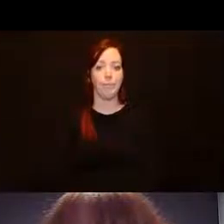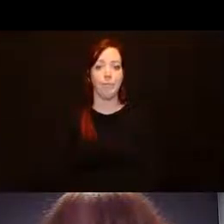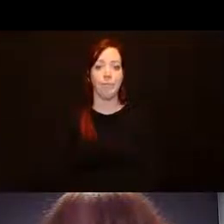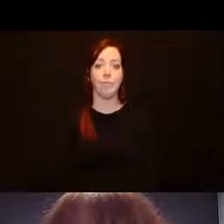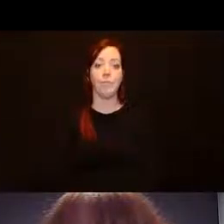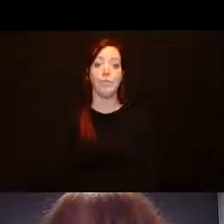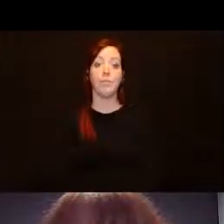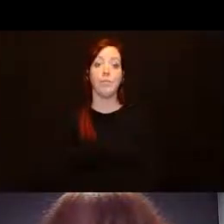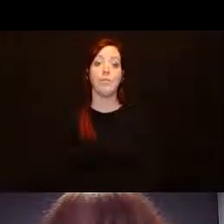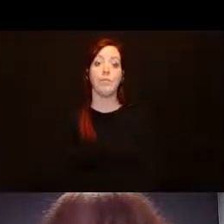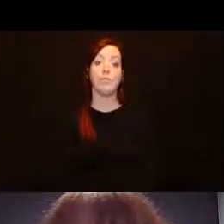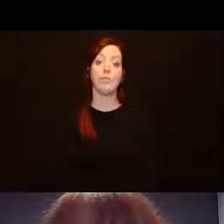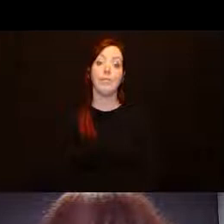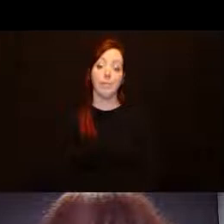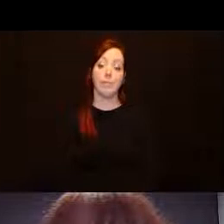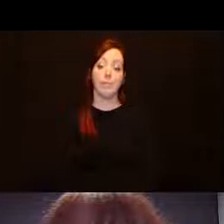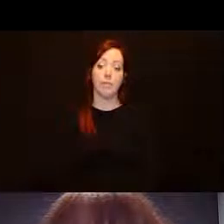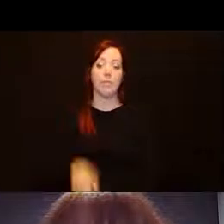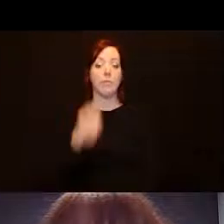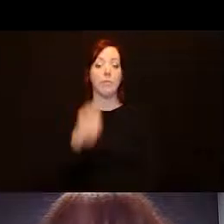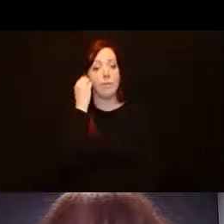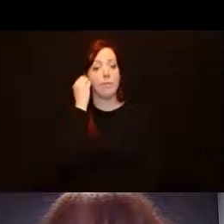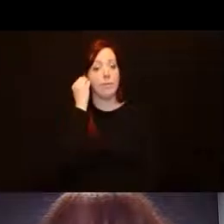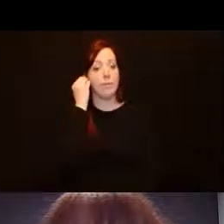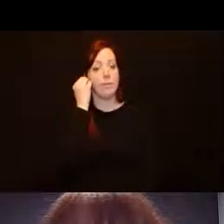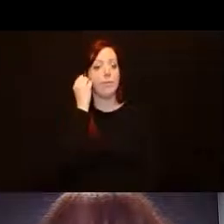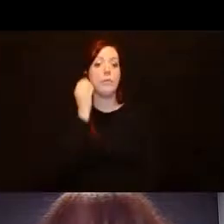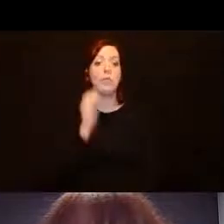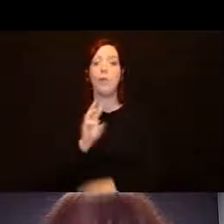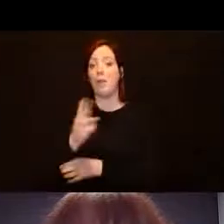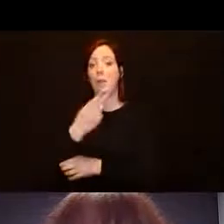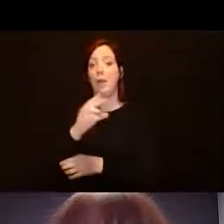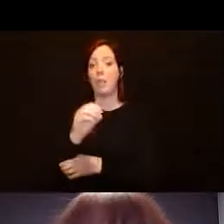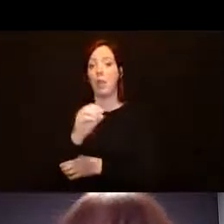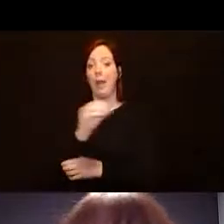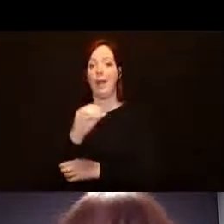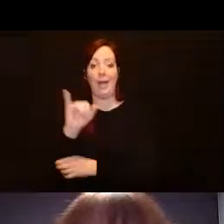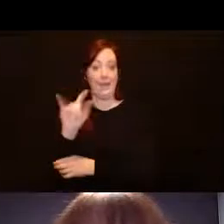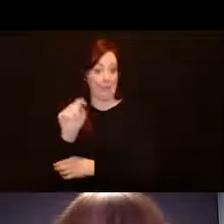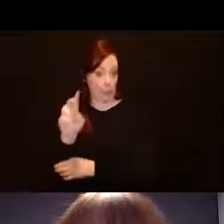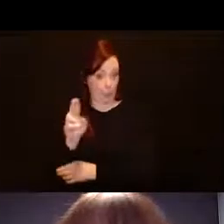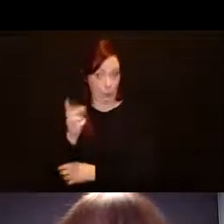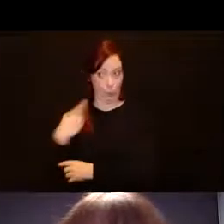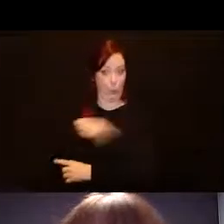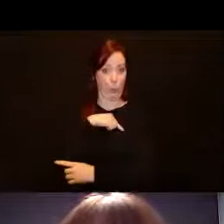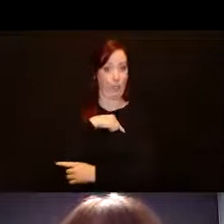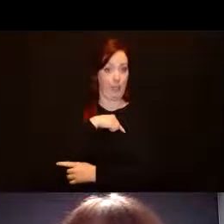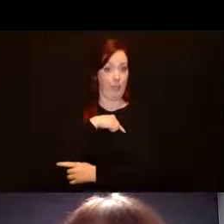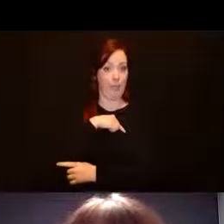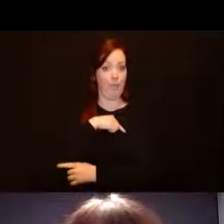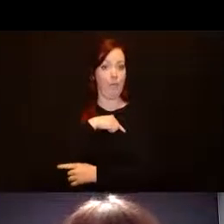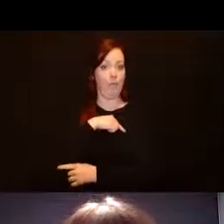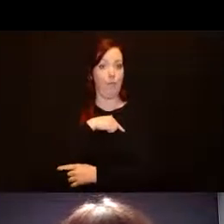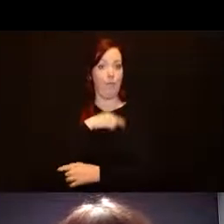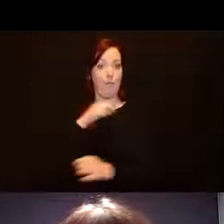So we, WHO and ITU, have come up with recommended